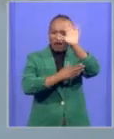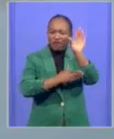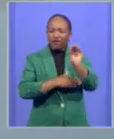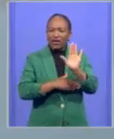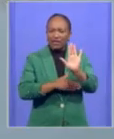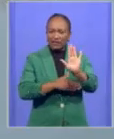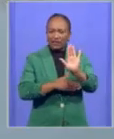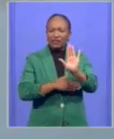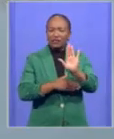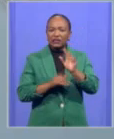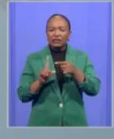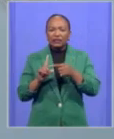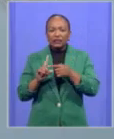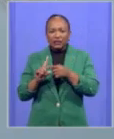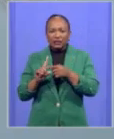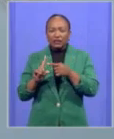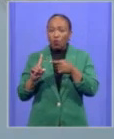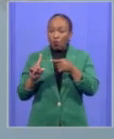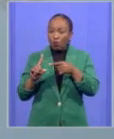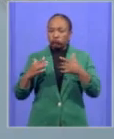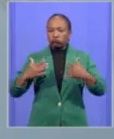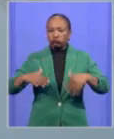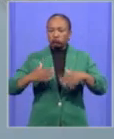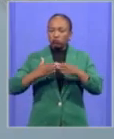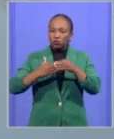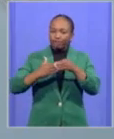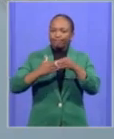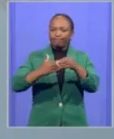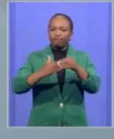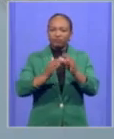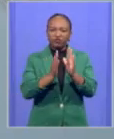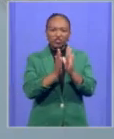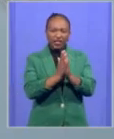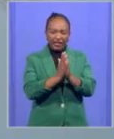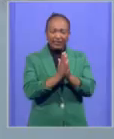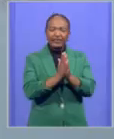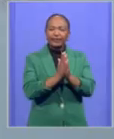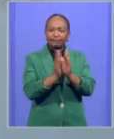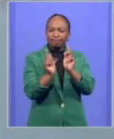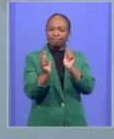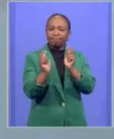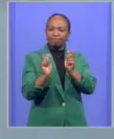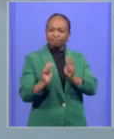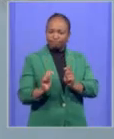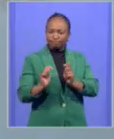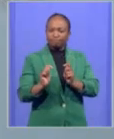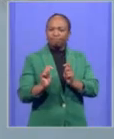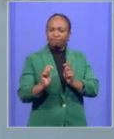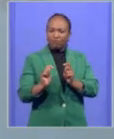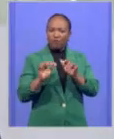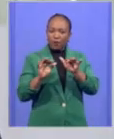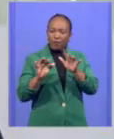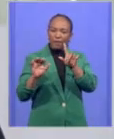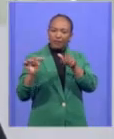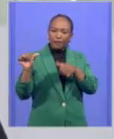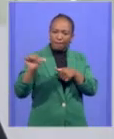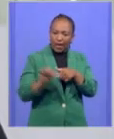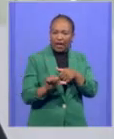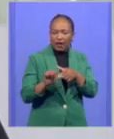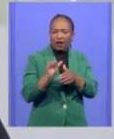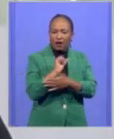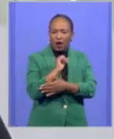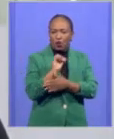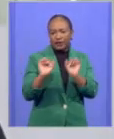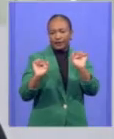He was a pope who led for the reformation of the church and certainly fought for reparations. The passing of